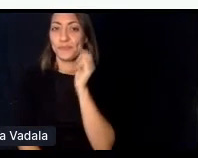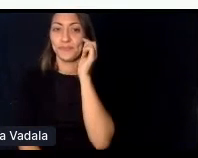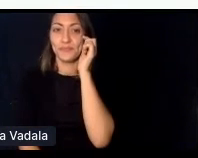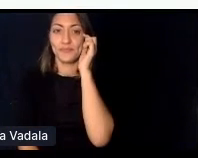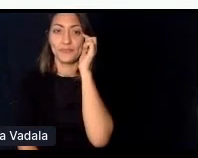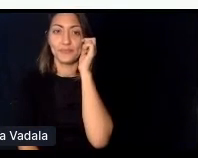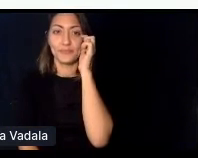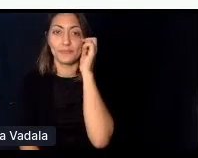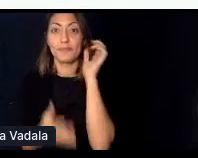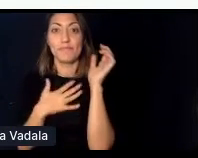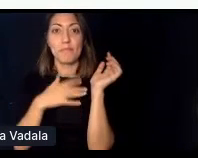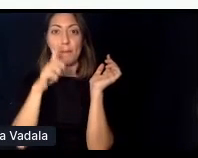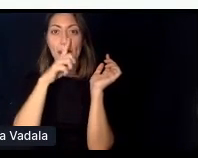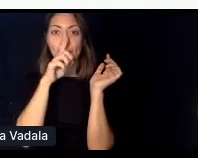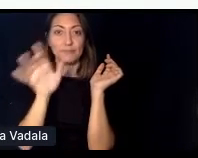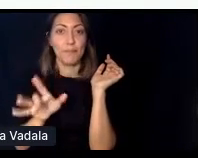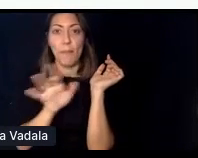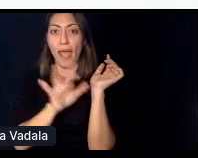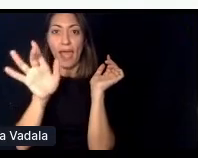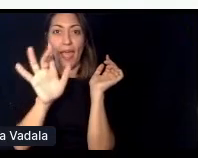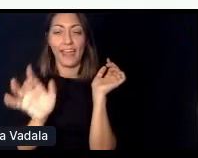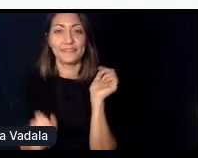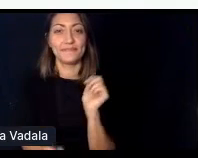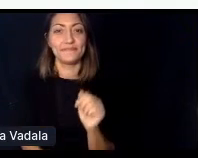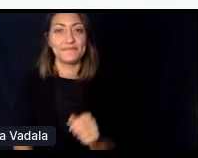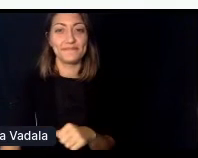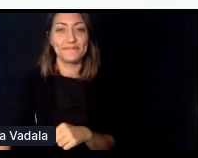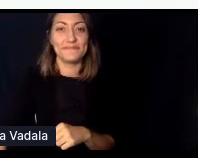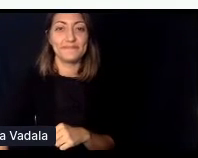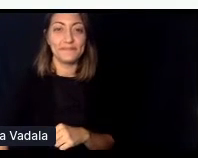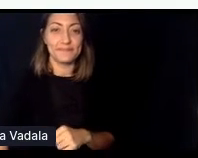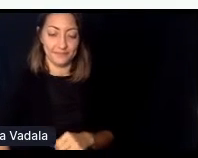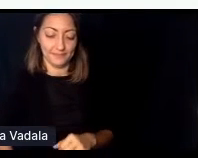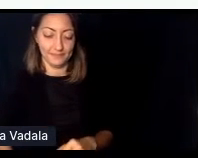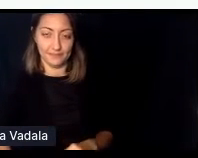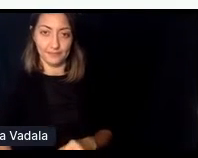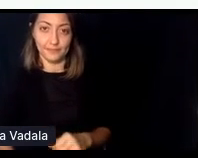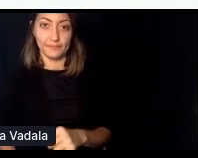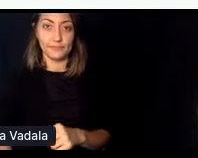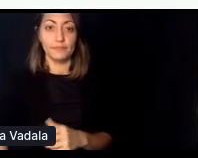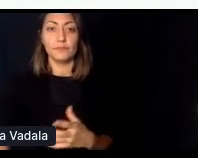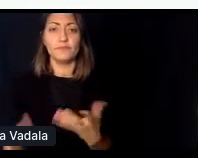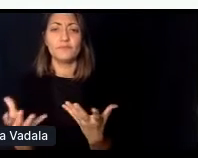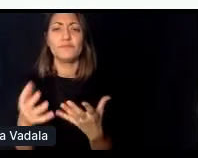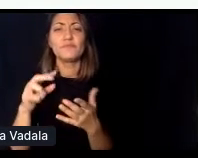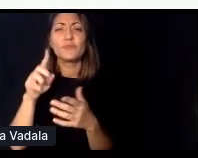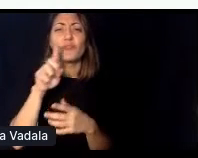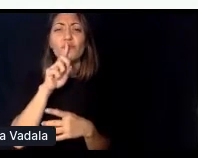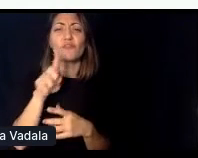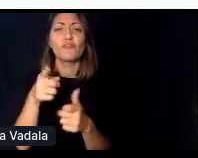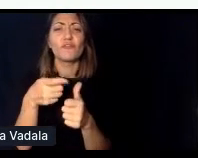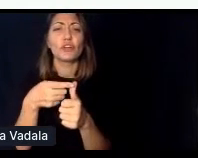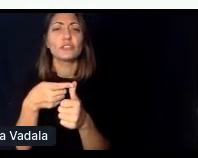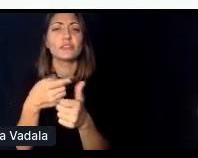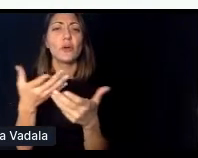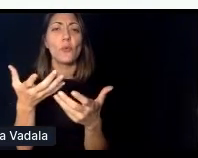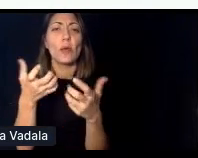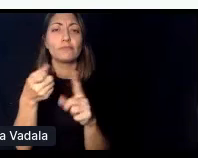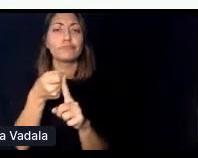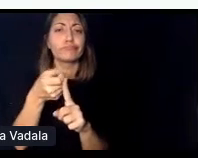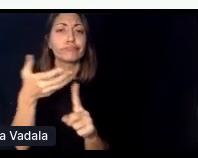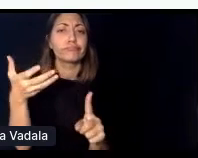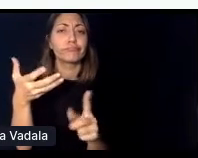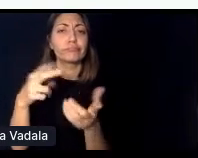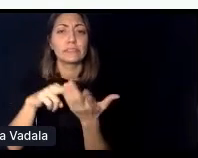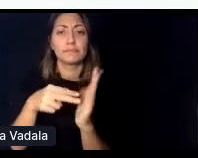My mouse is going crazy. And just to give us some context about mindfulness, it's the connecting between the